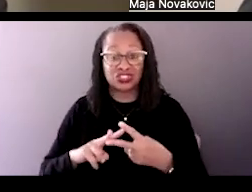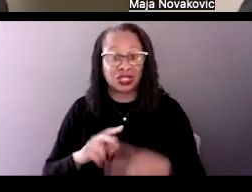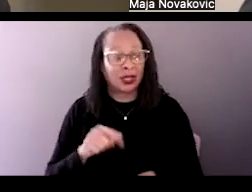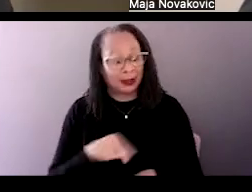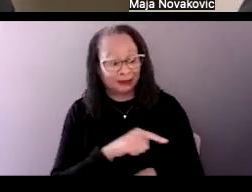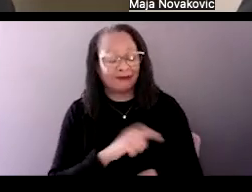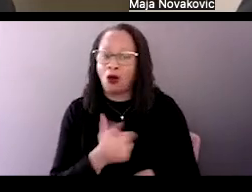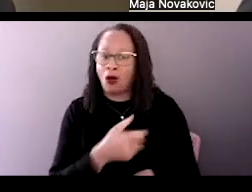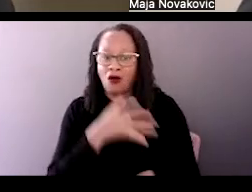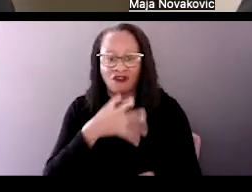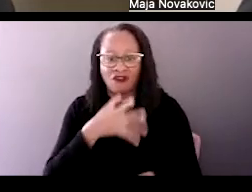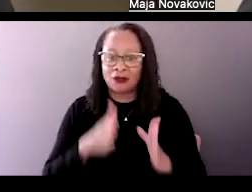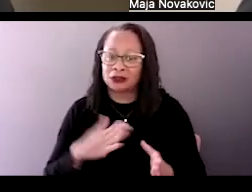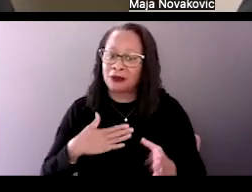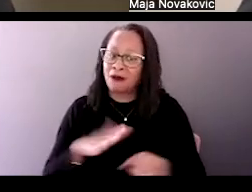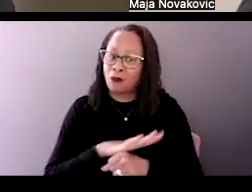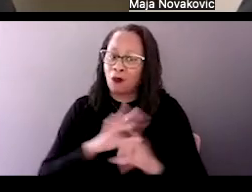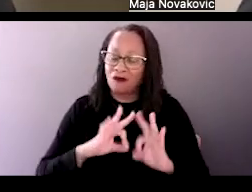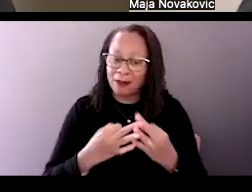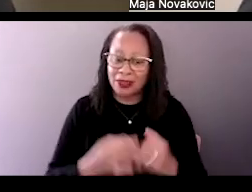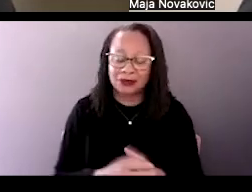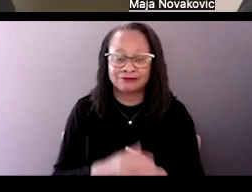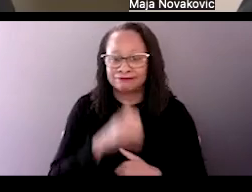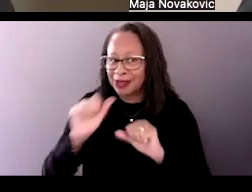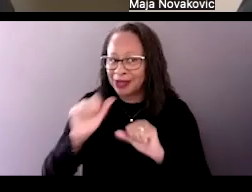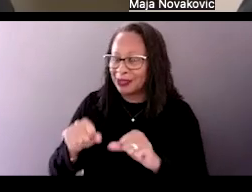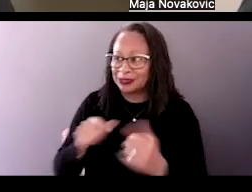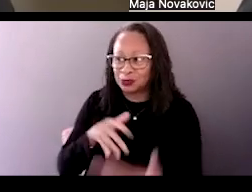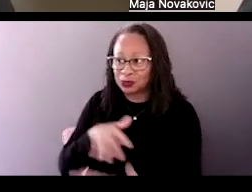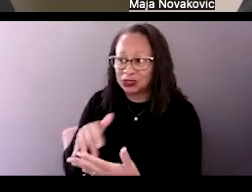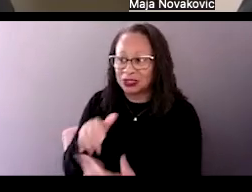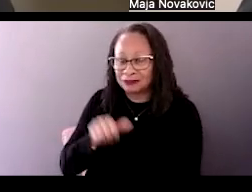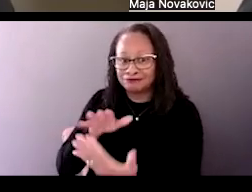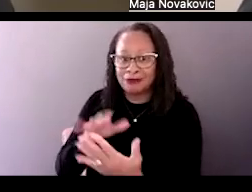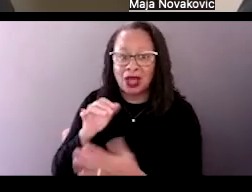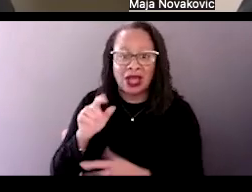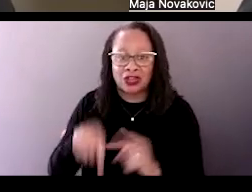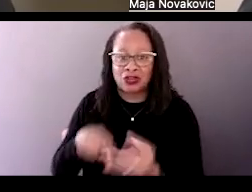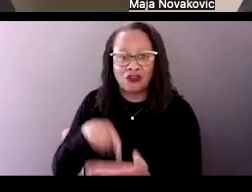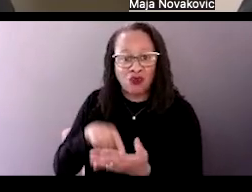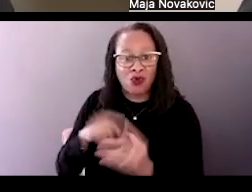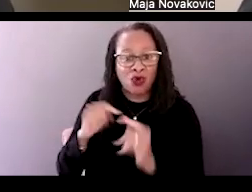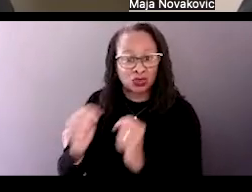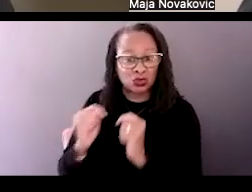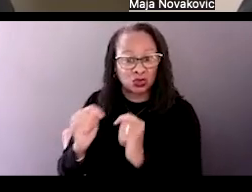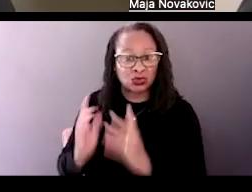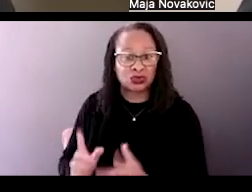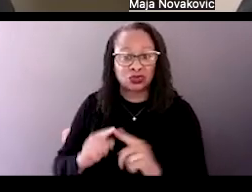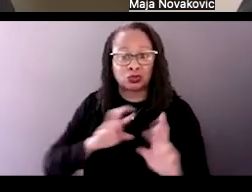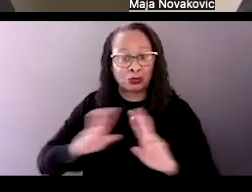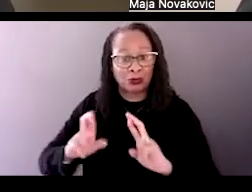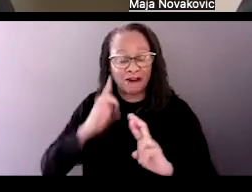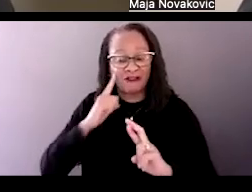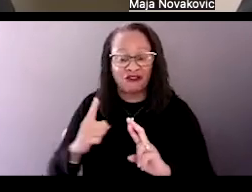of farmers. It wasn't possible to afford the tutors to prepare me for